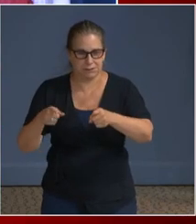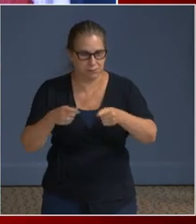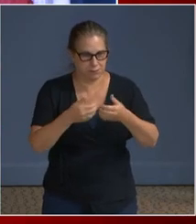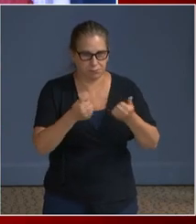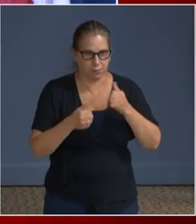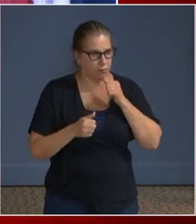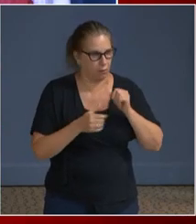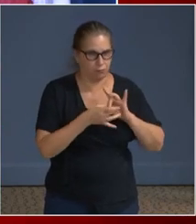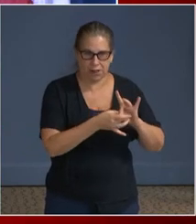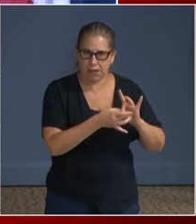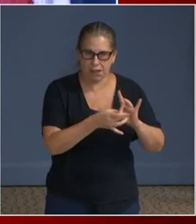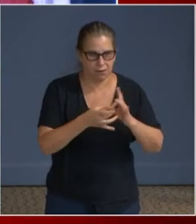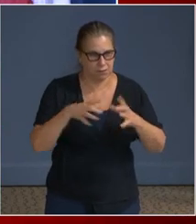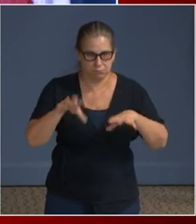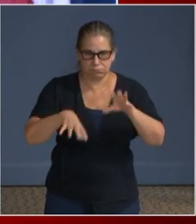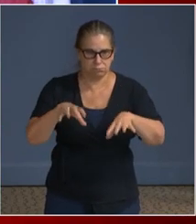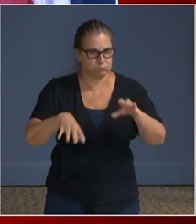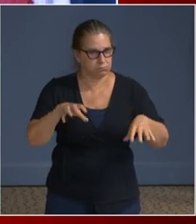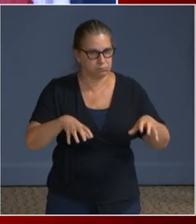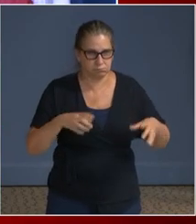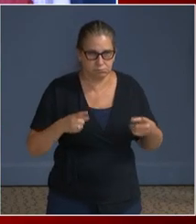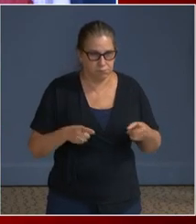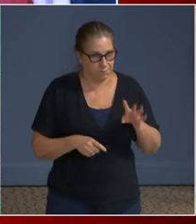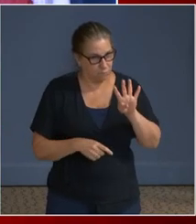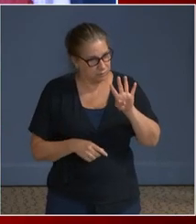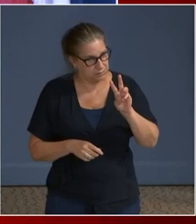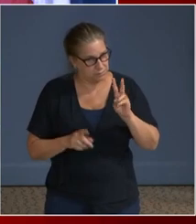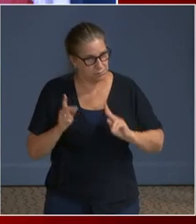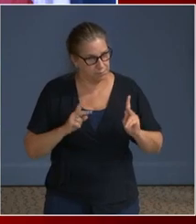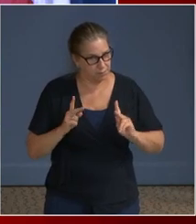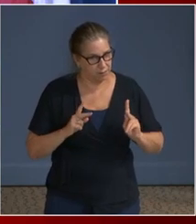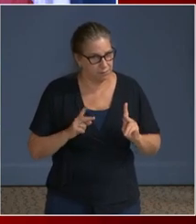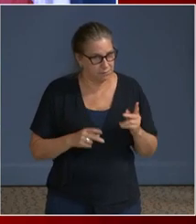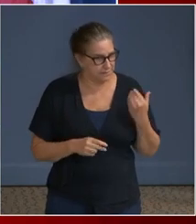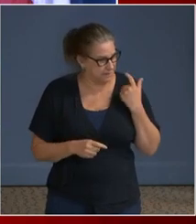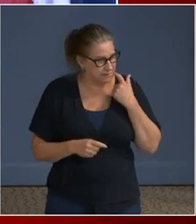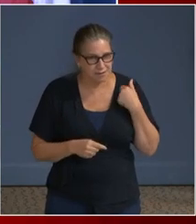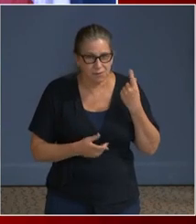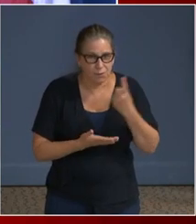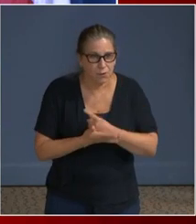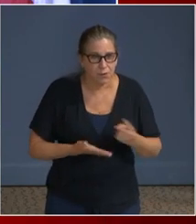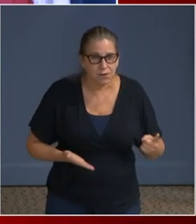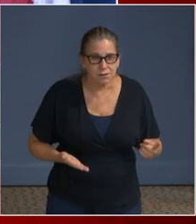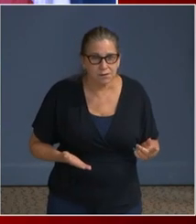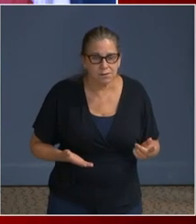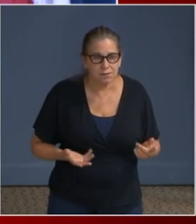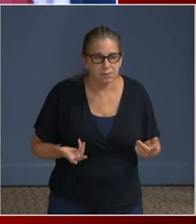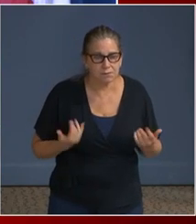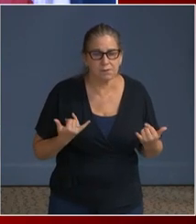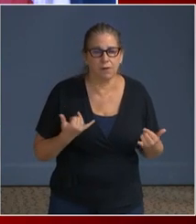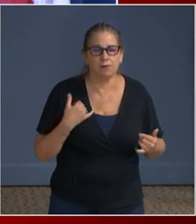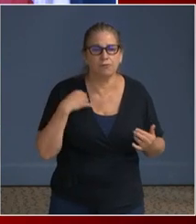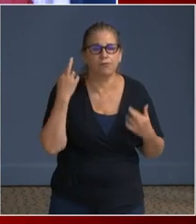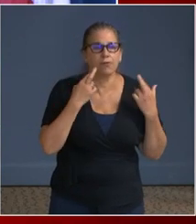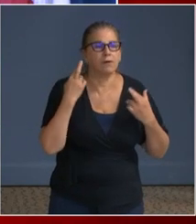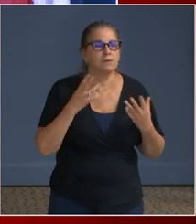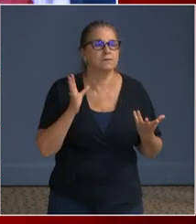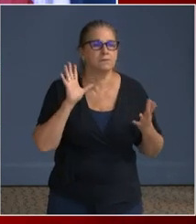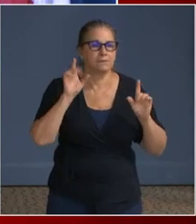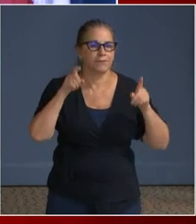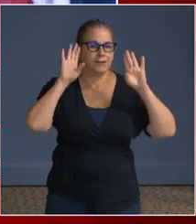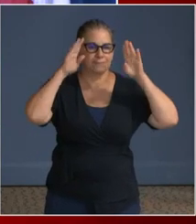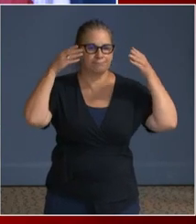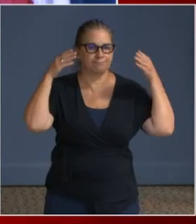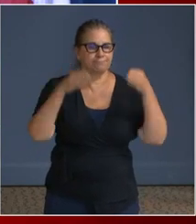actions have been and will continue to be urgent about how to curb this gun violence. We